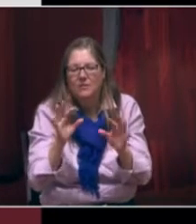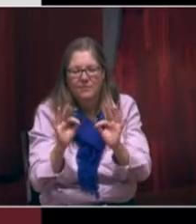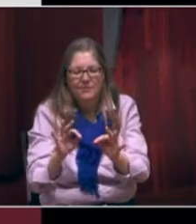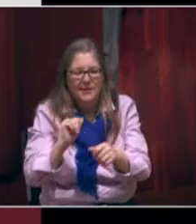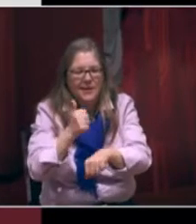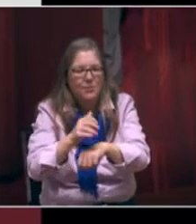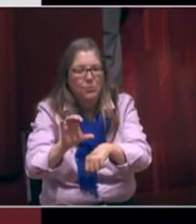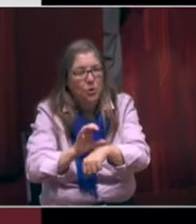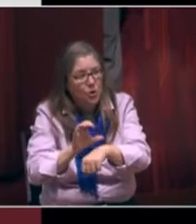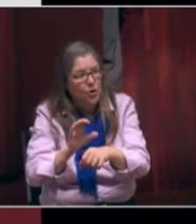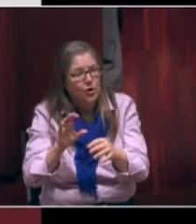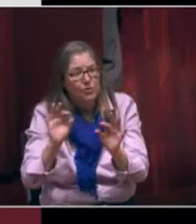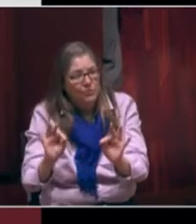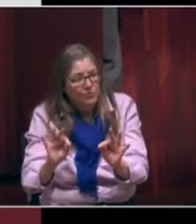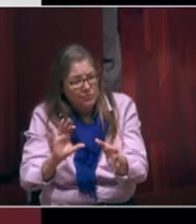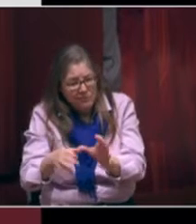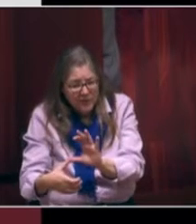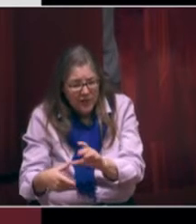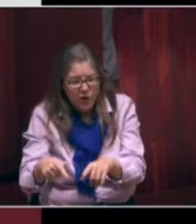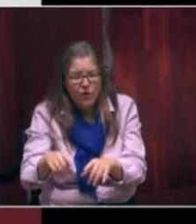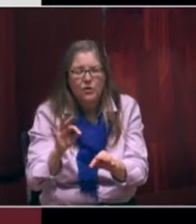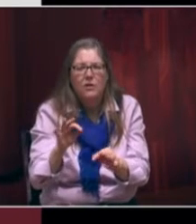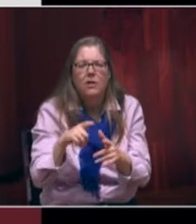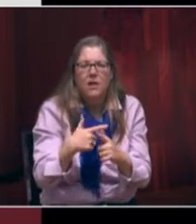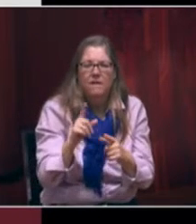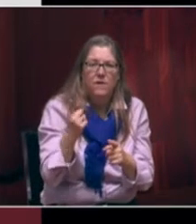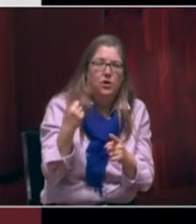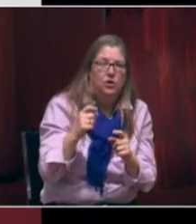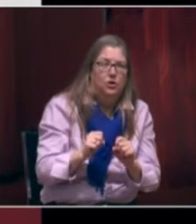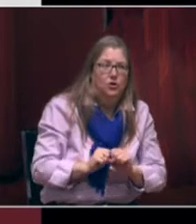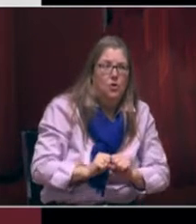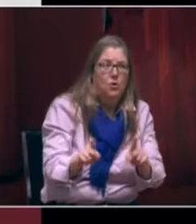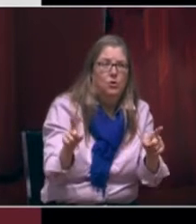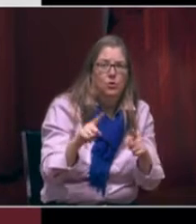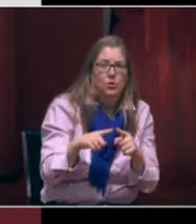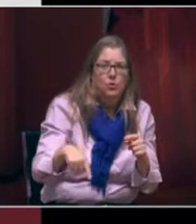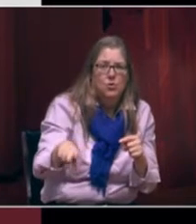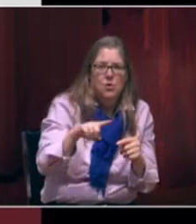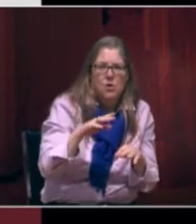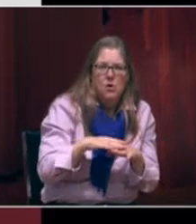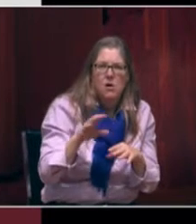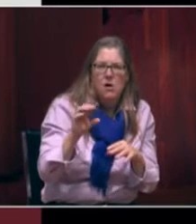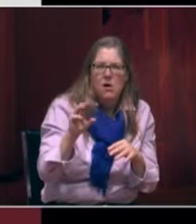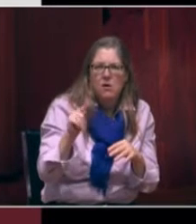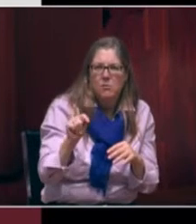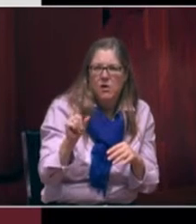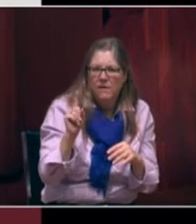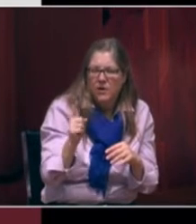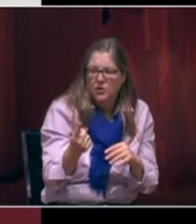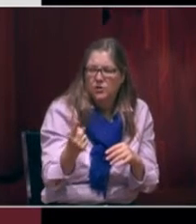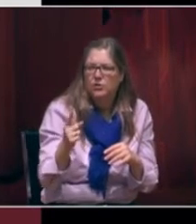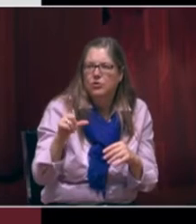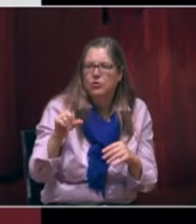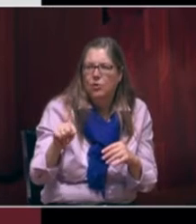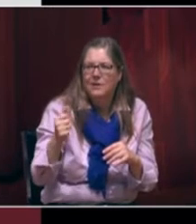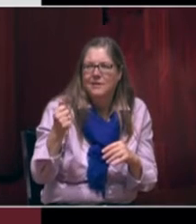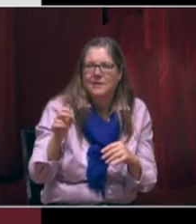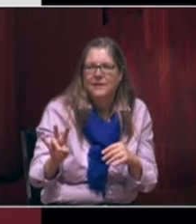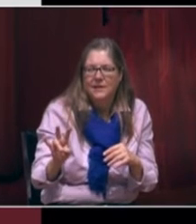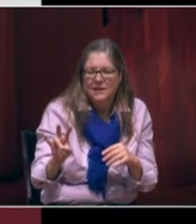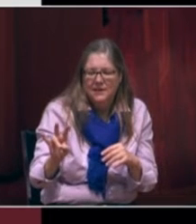up. And then the idea is we'll deliver the first notices to you all on the 1st of October 2017, the